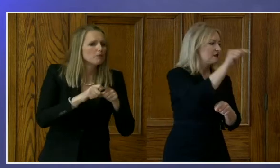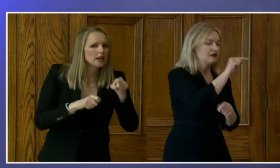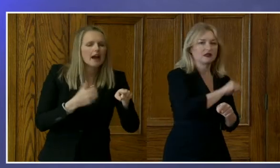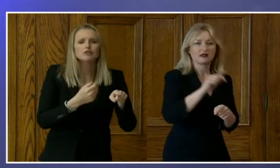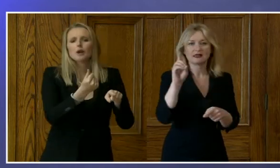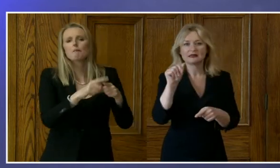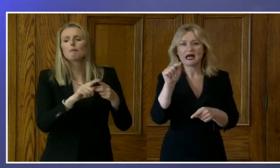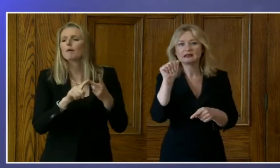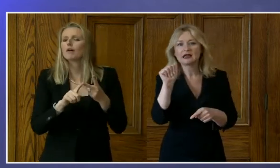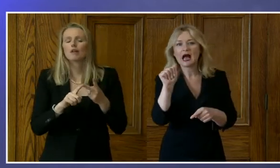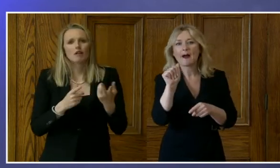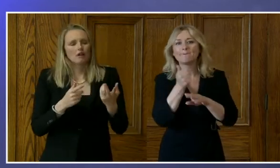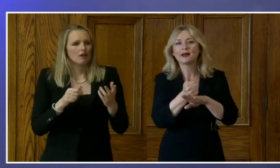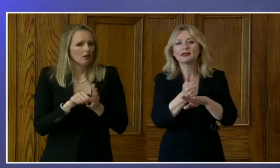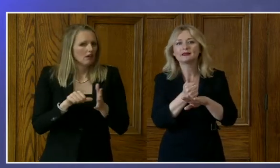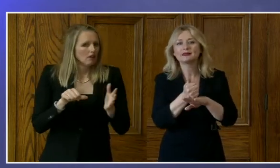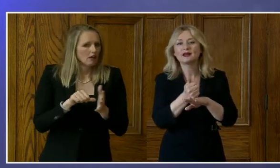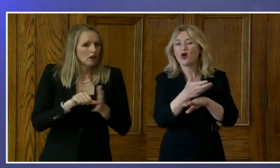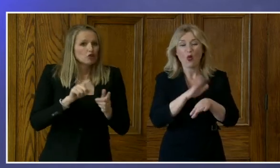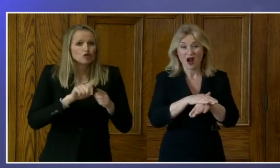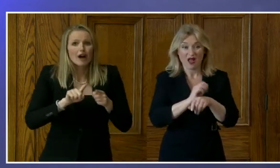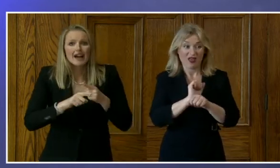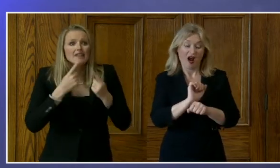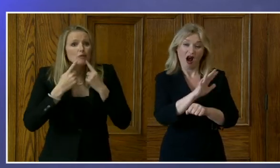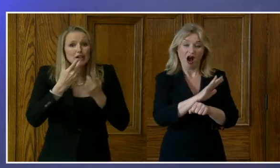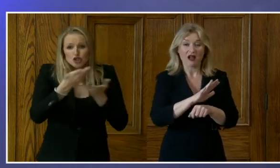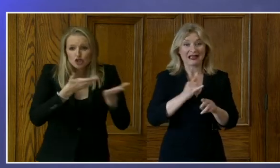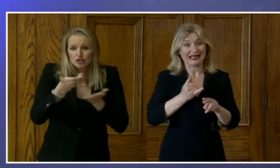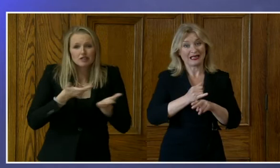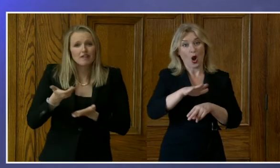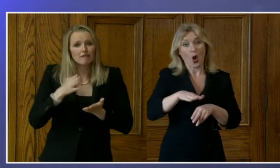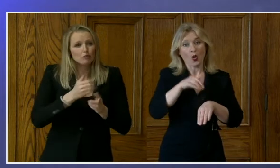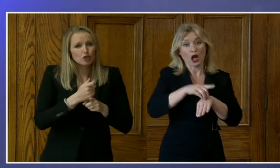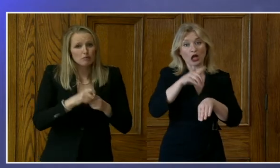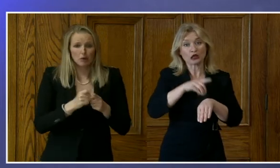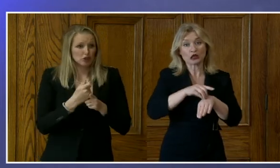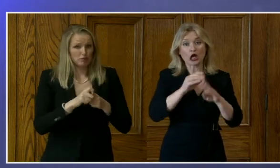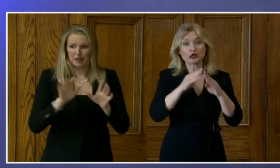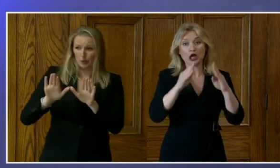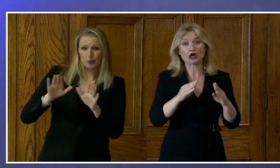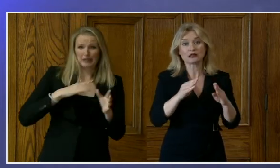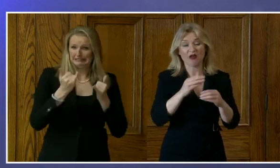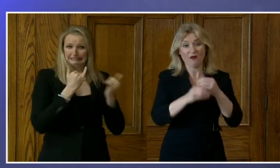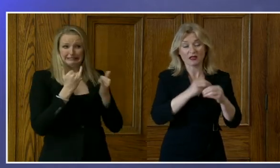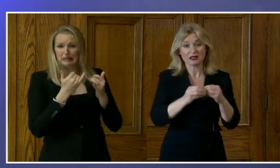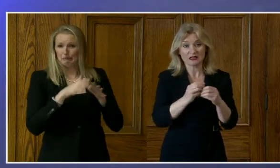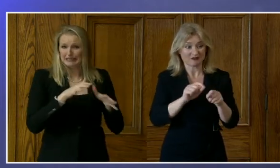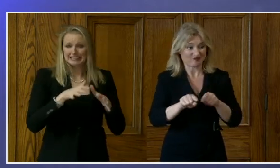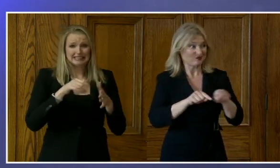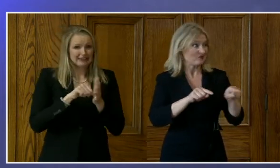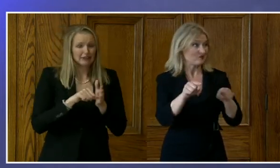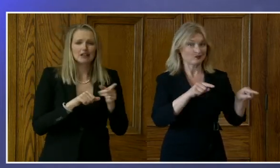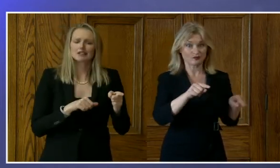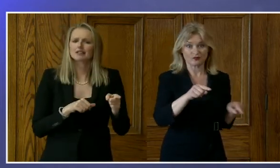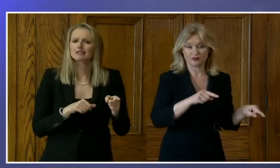surgeries. That has taken a bit of time. Obviously, surgeries are under immense pressure at the moment, just with the social distancing measures that